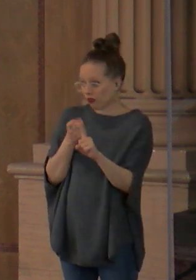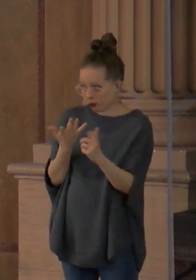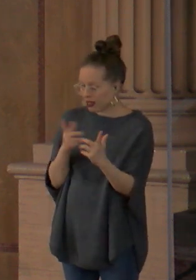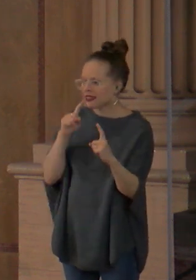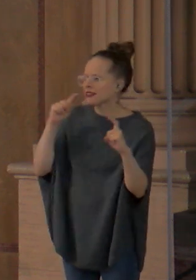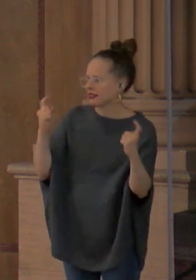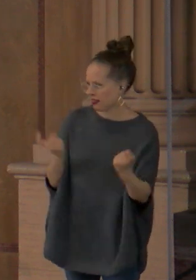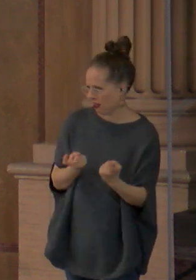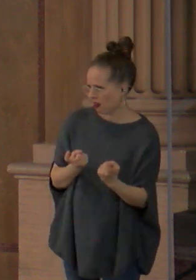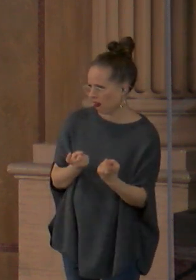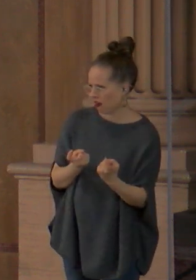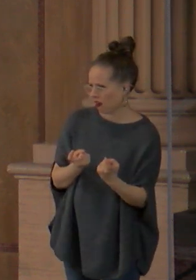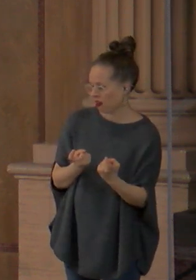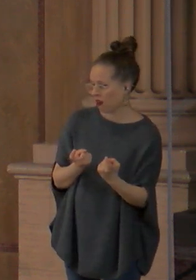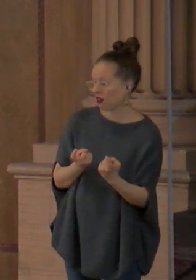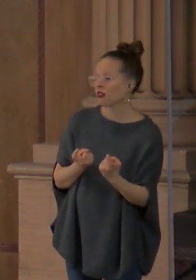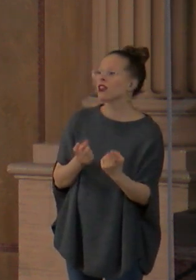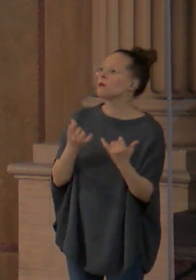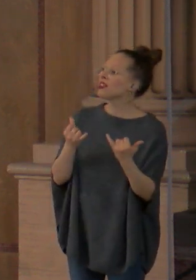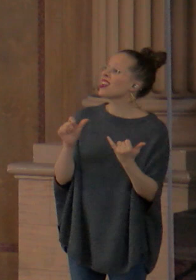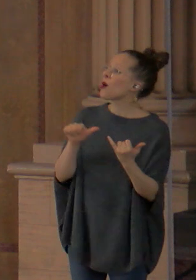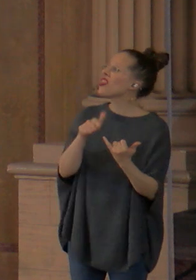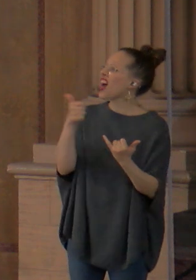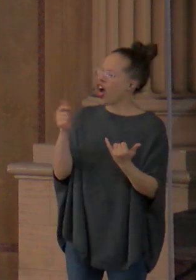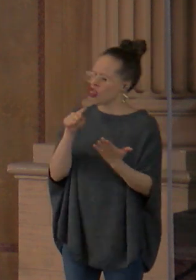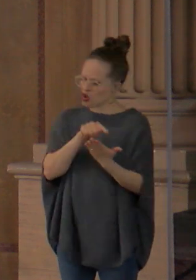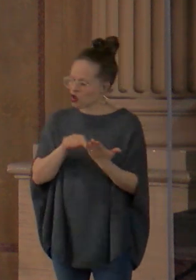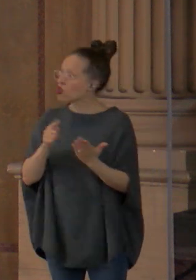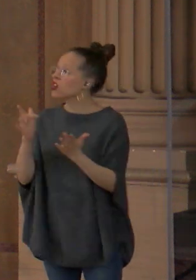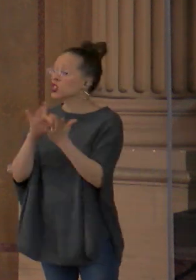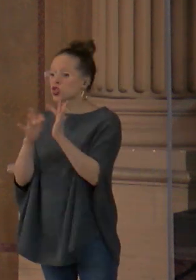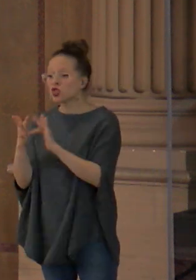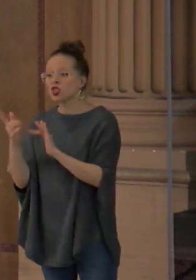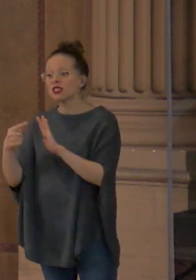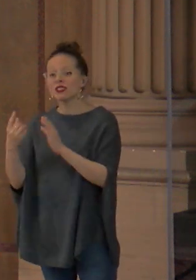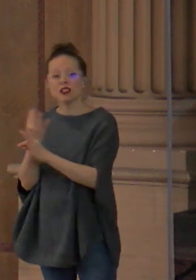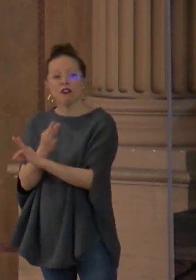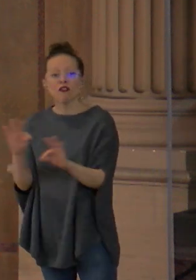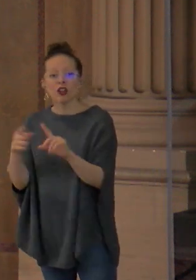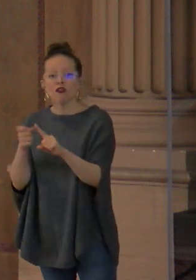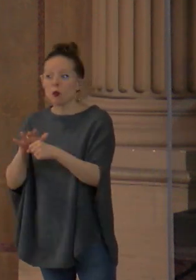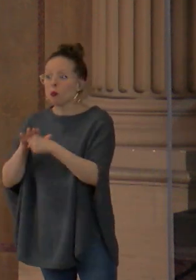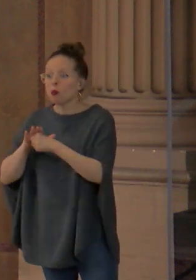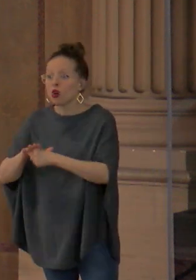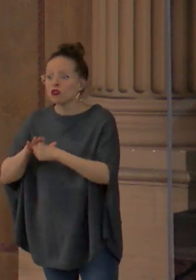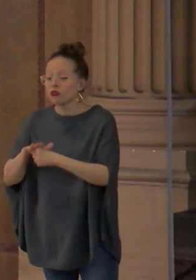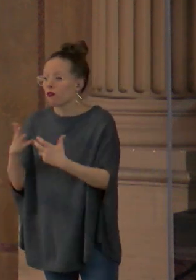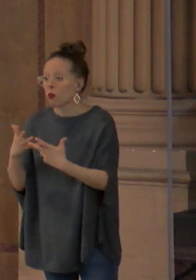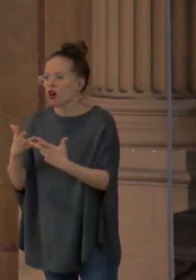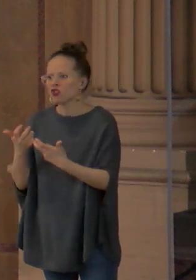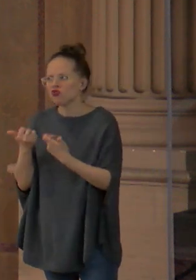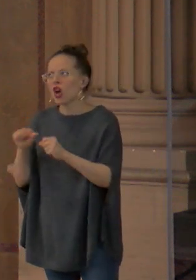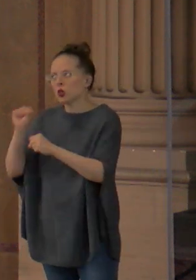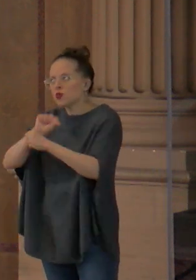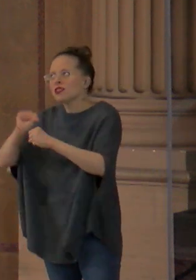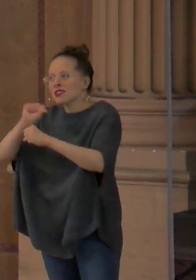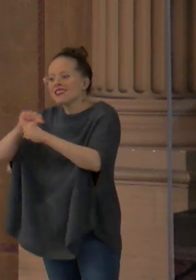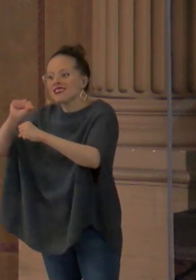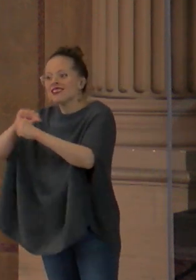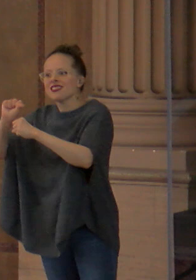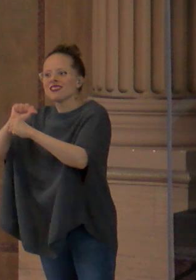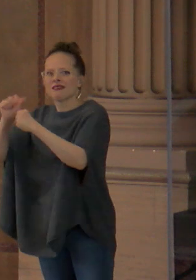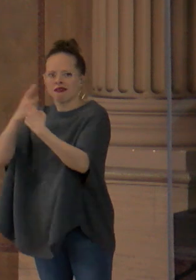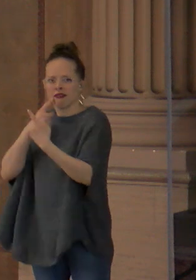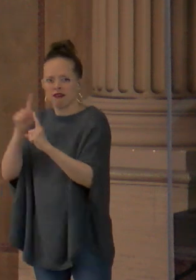passages where the other side of the coin is presented, where Jesus frees us from the pressure of having to work our way to God. So he frees us